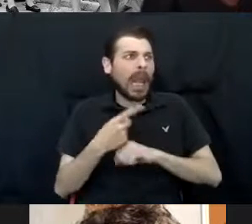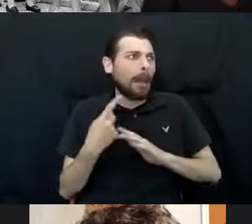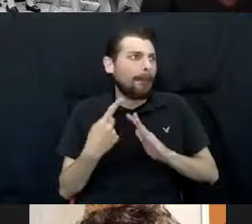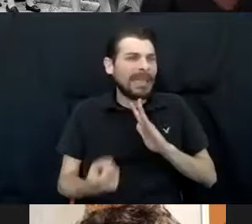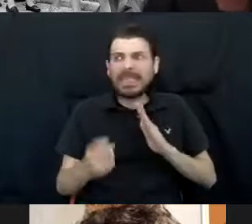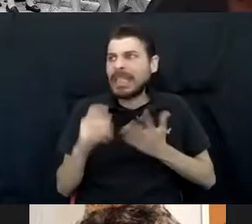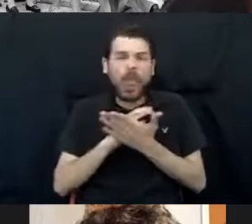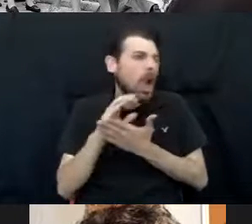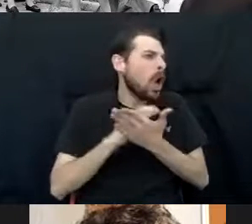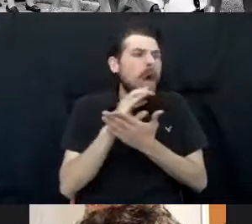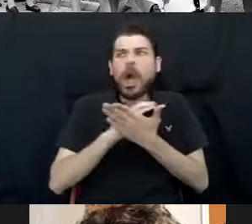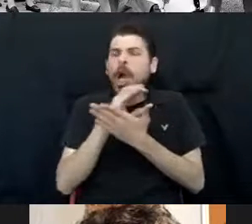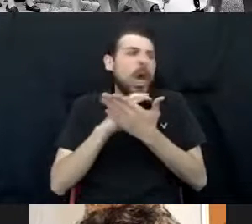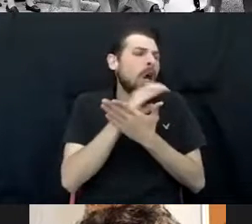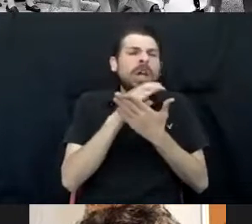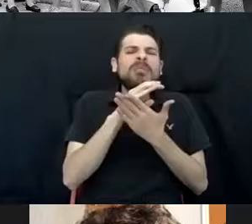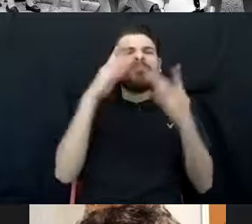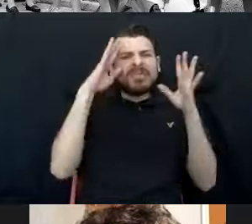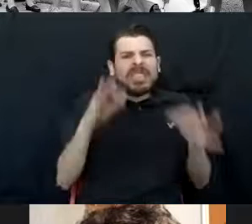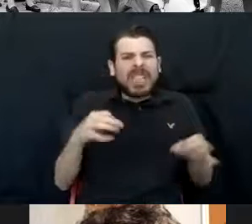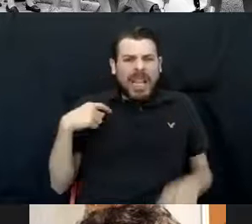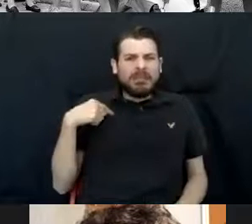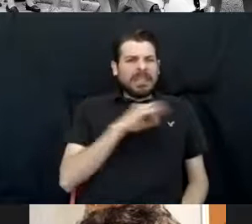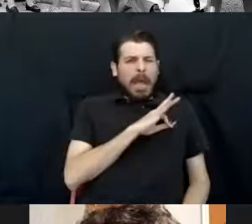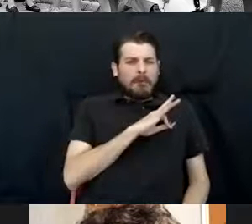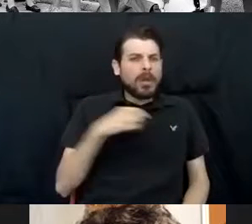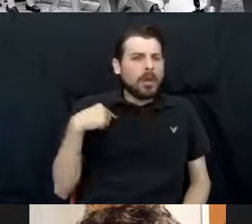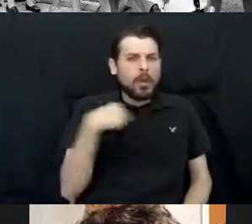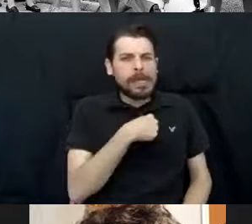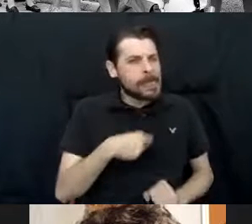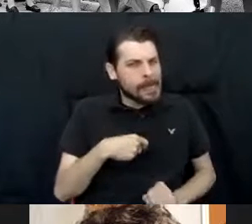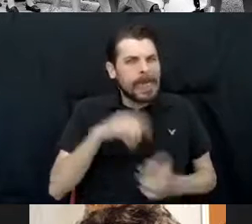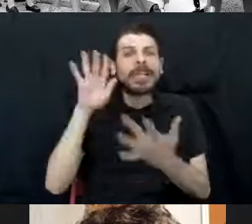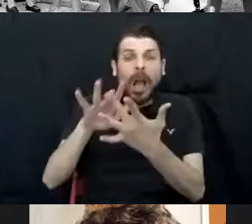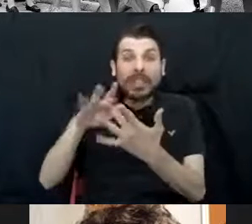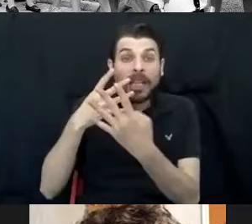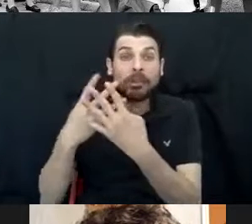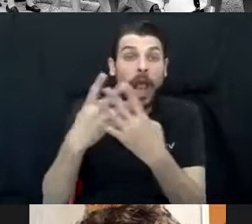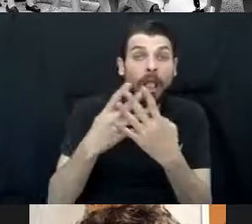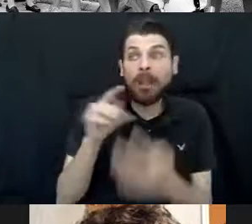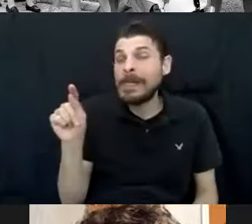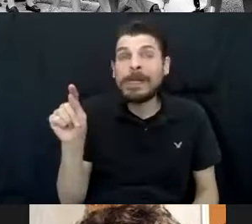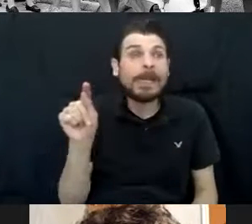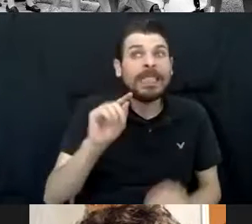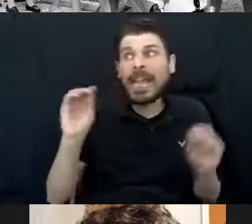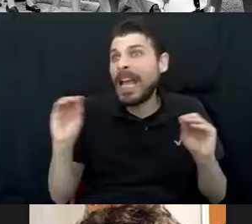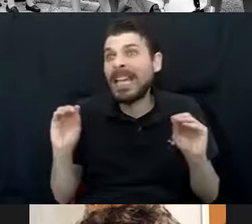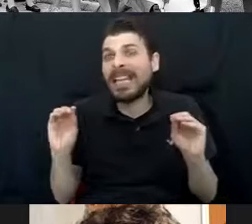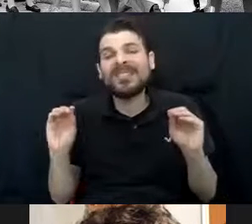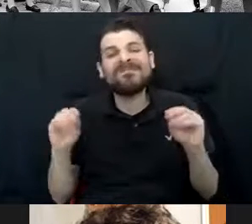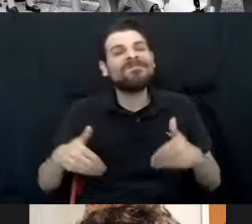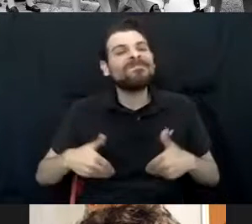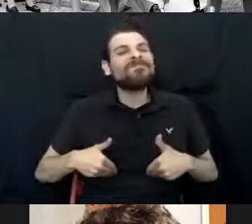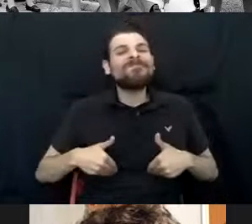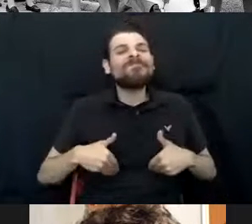the jails, and we as staff, knowing Mississippi as we knew it, knew that they were dead. Later,